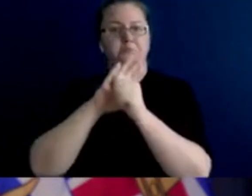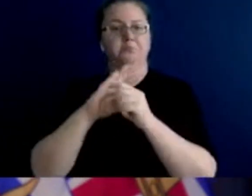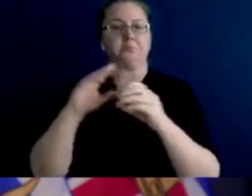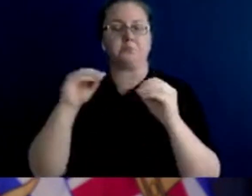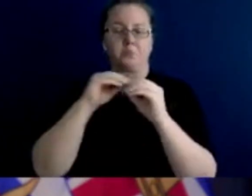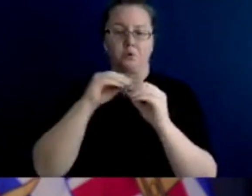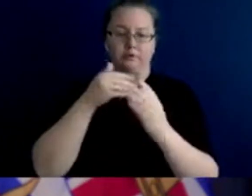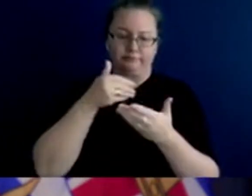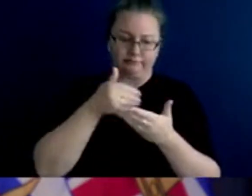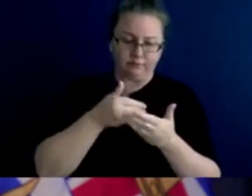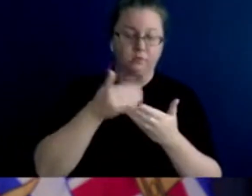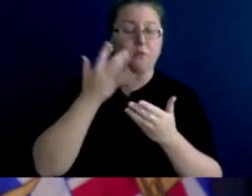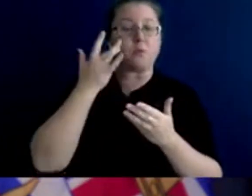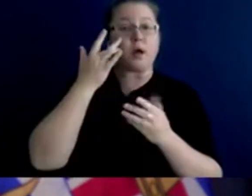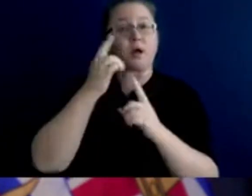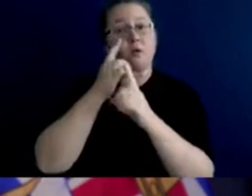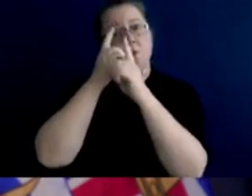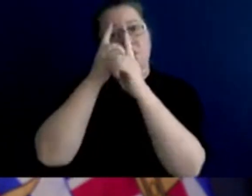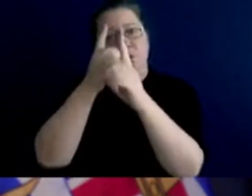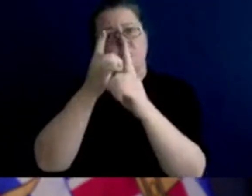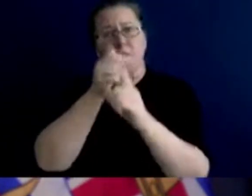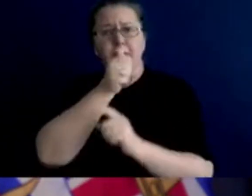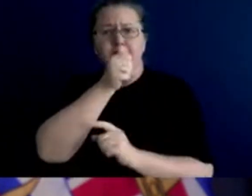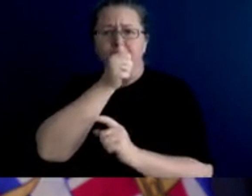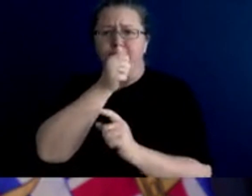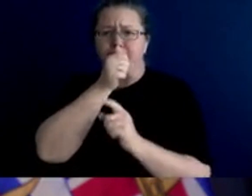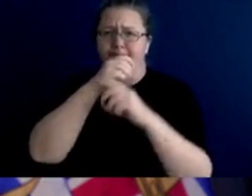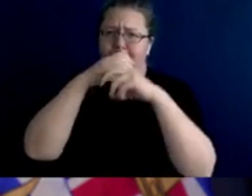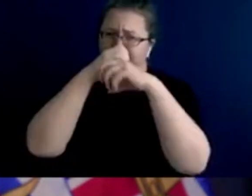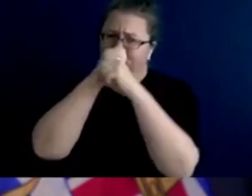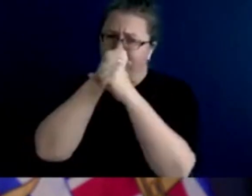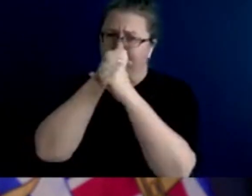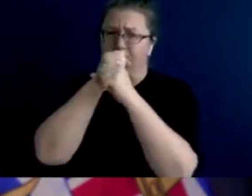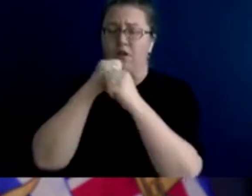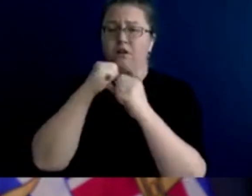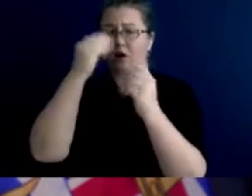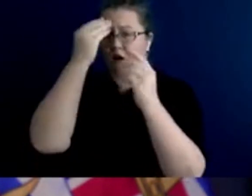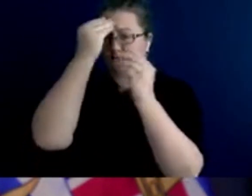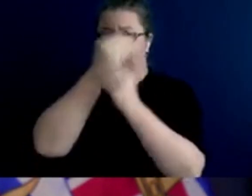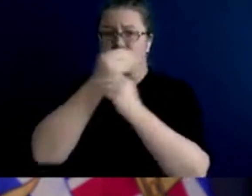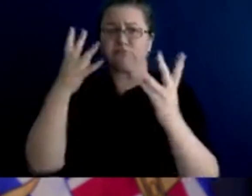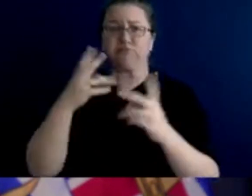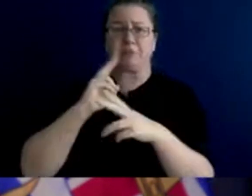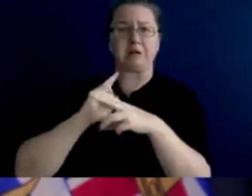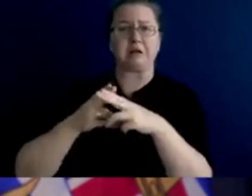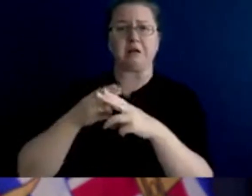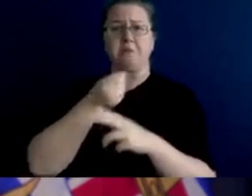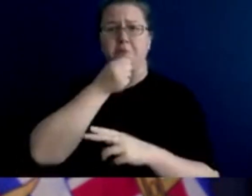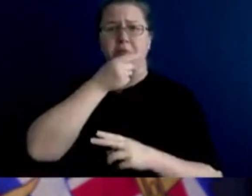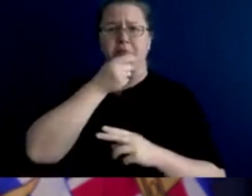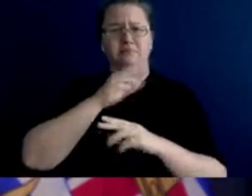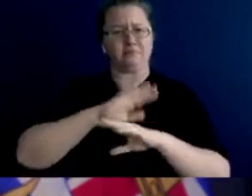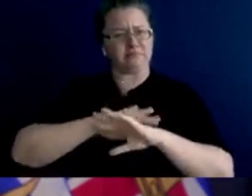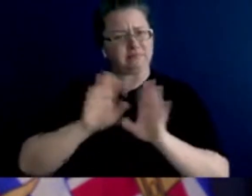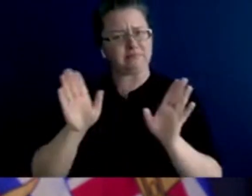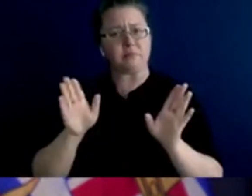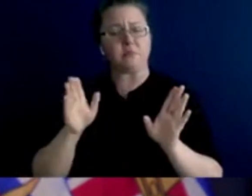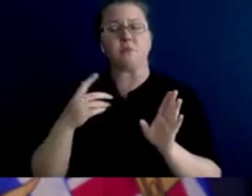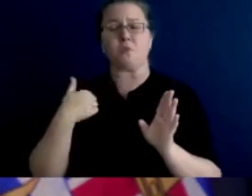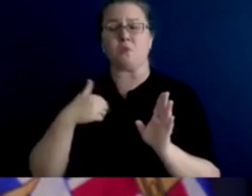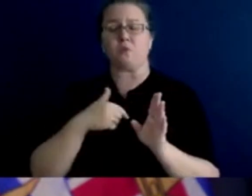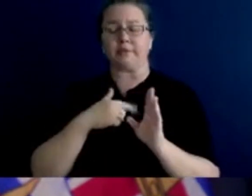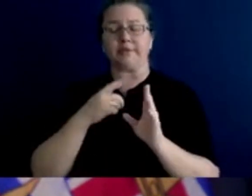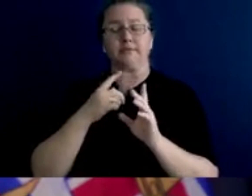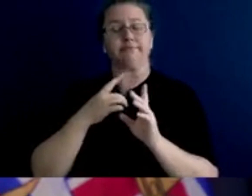the BC CDC website and our health authority websites are also publishing school notifications. Like the